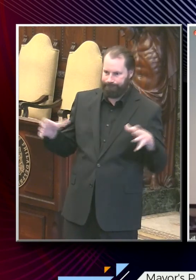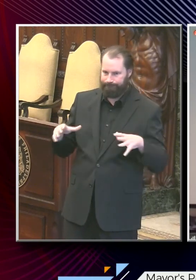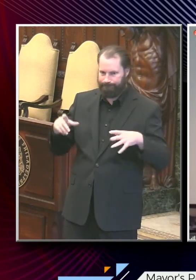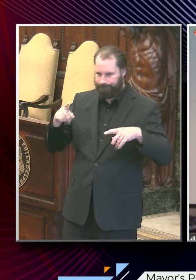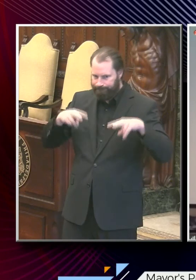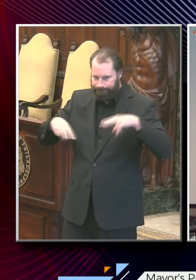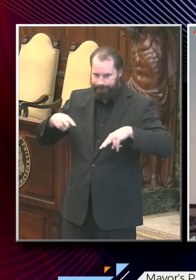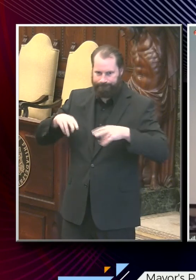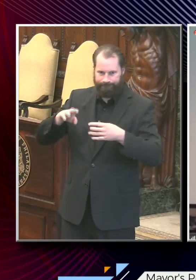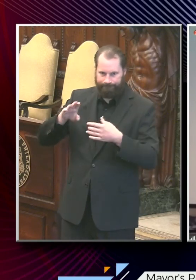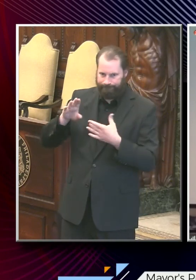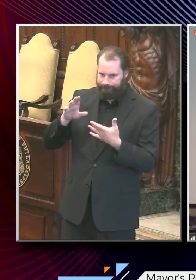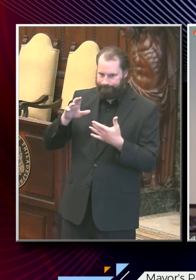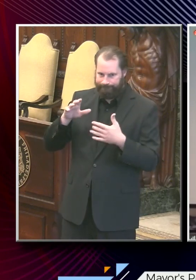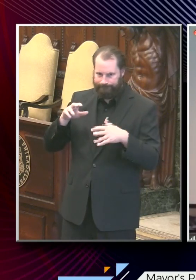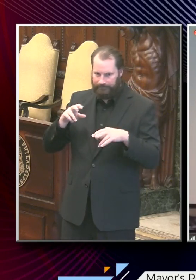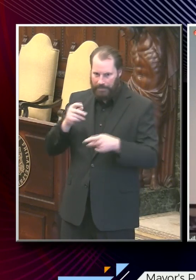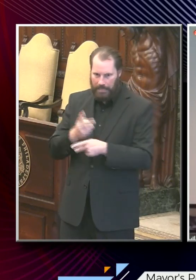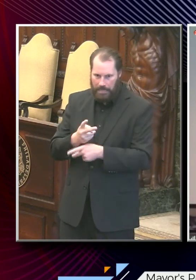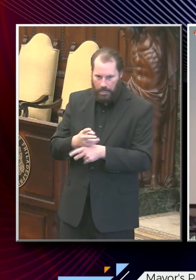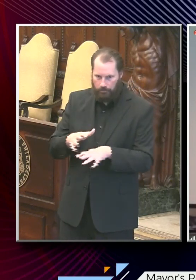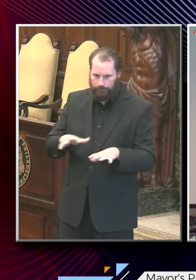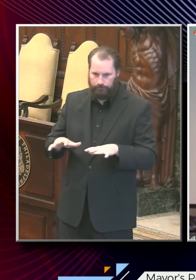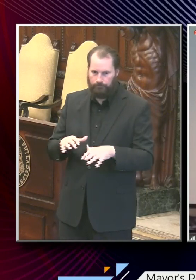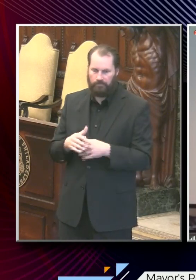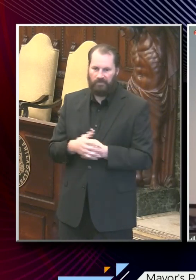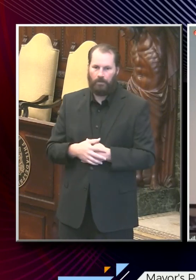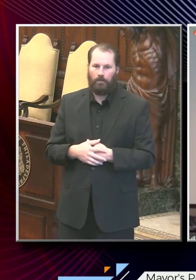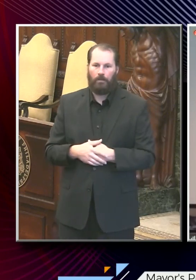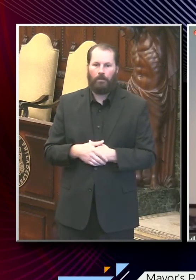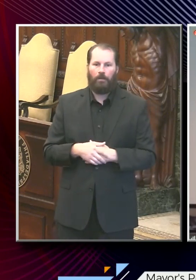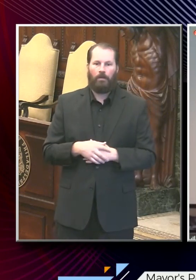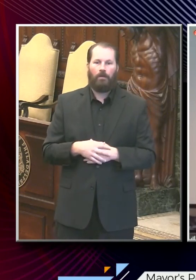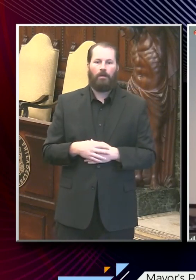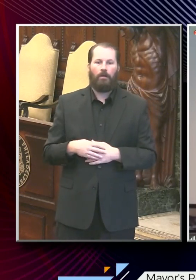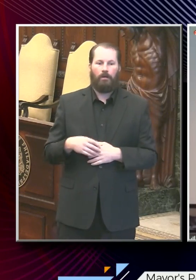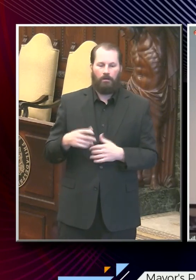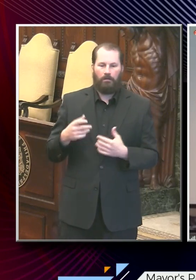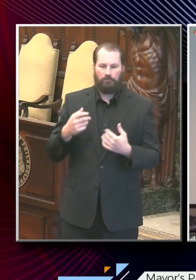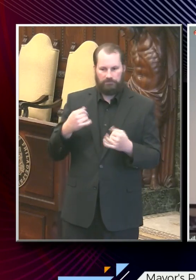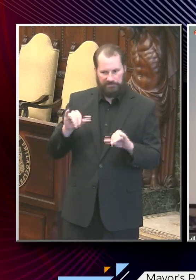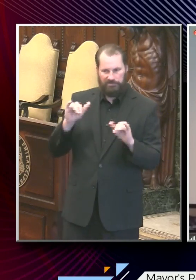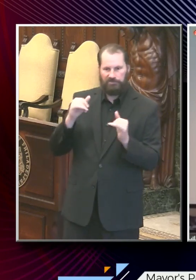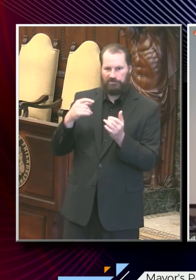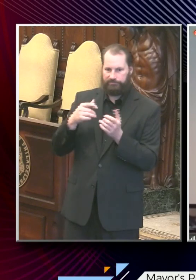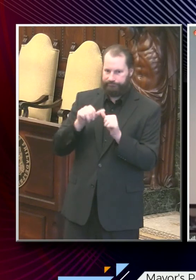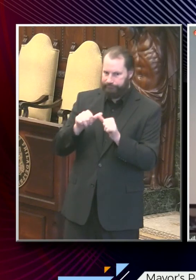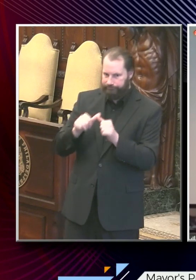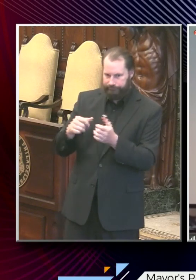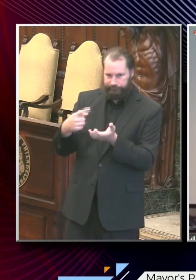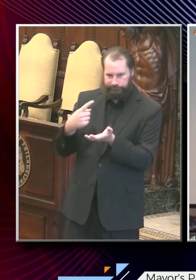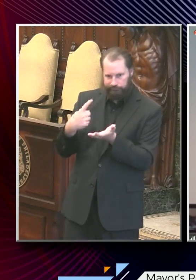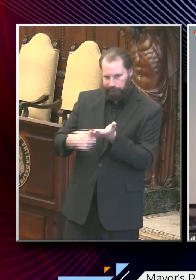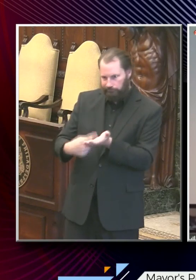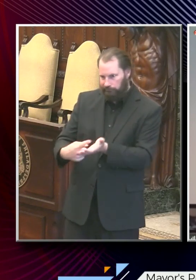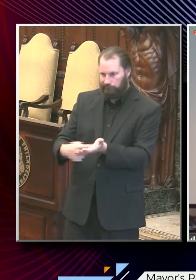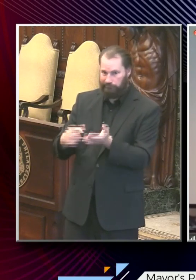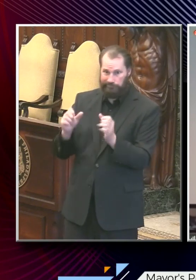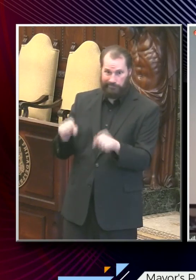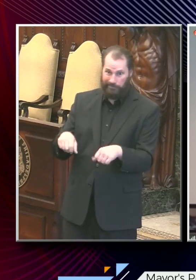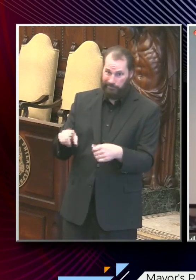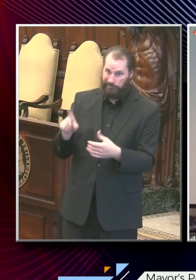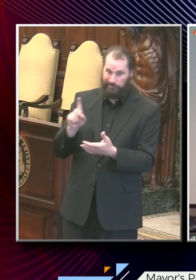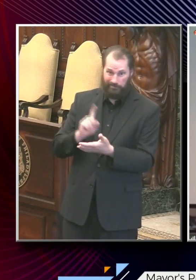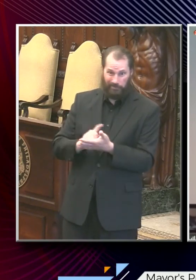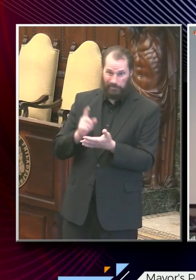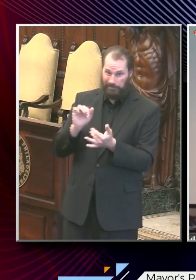be driving those efforts forward over the next not just a couple weeks, but this is going to be, if we're going to do this well and we're going to do it right, it's